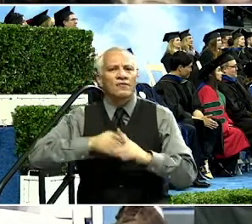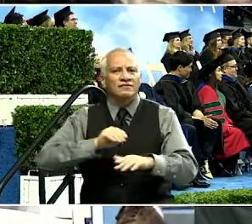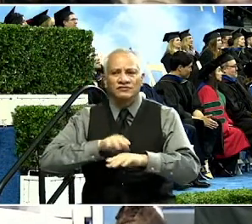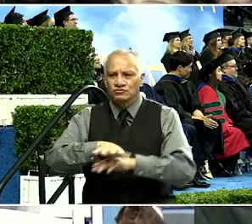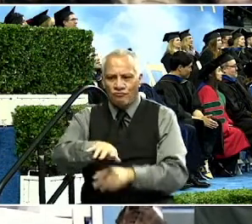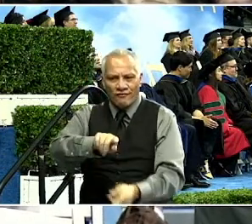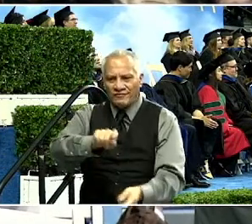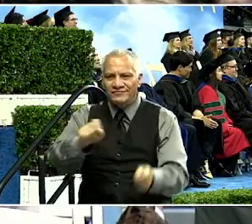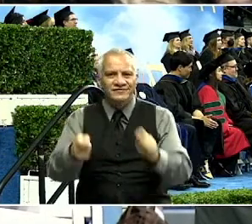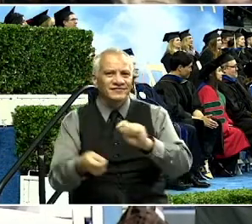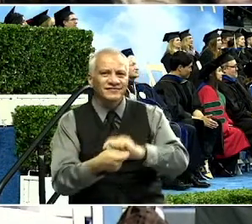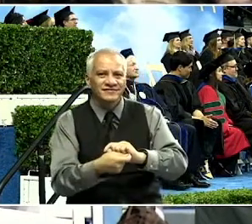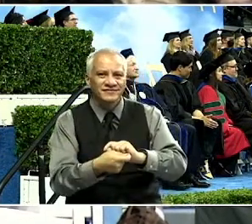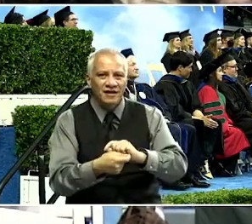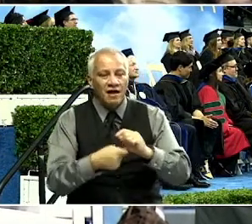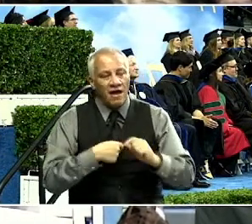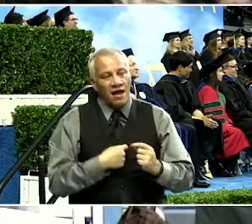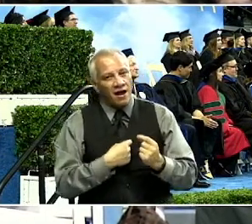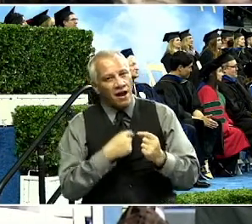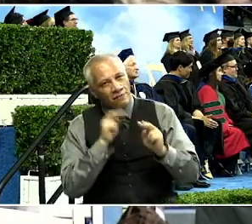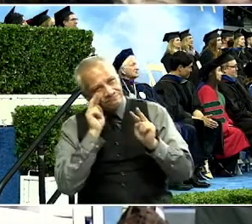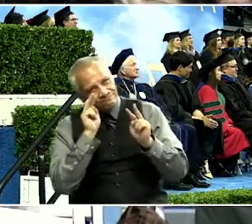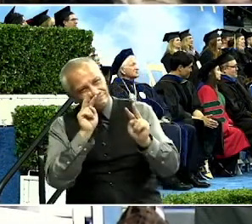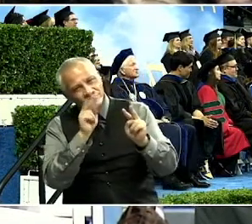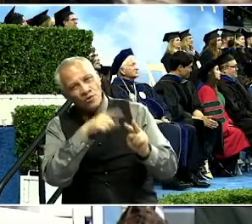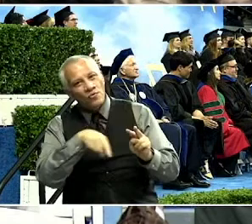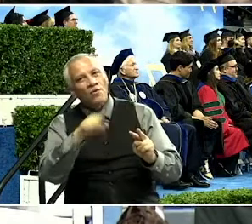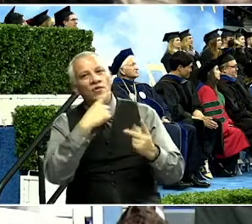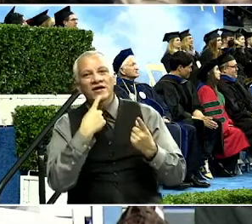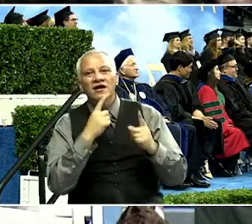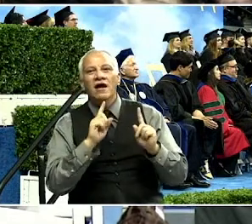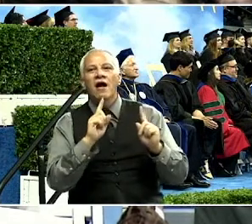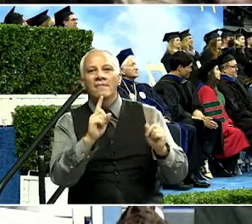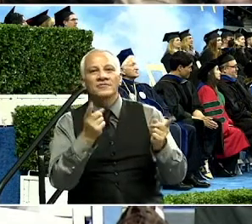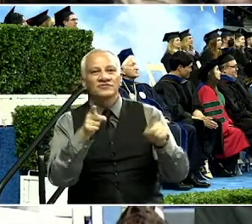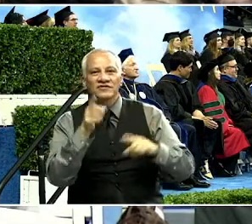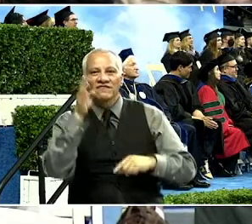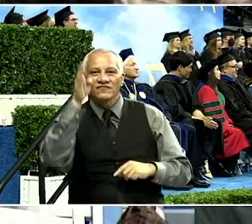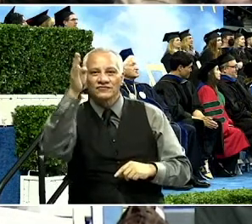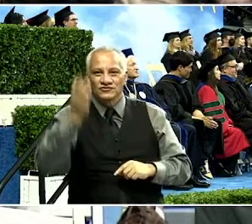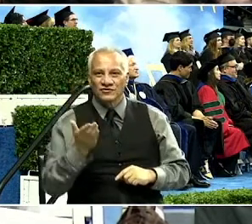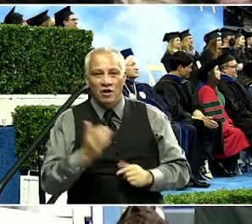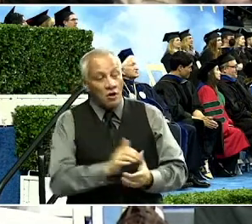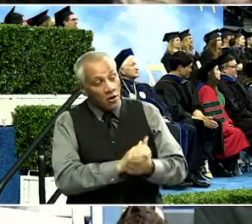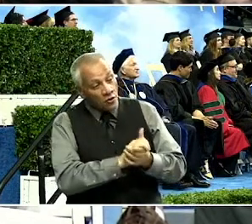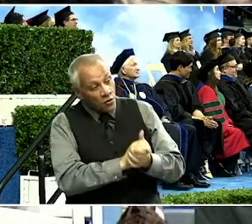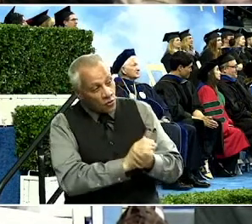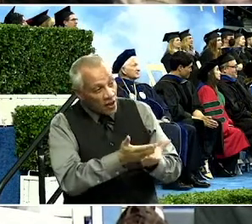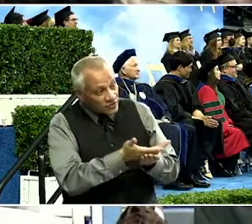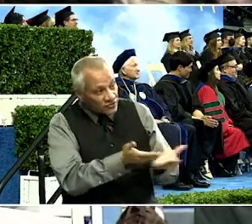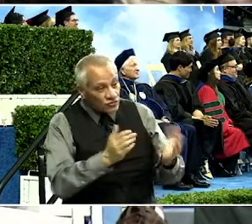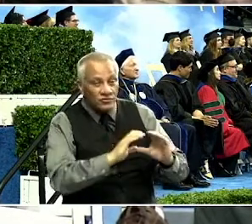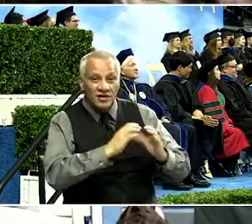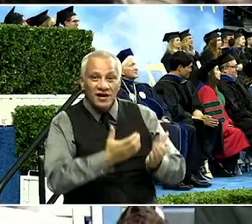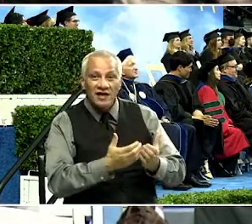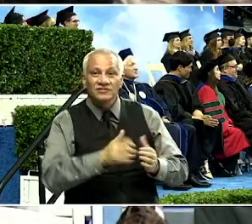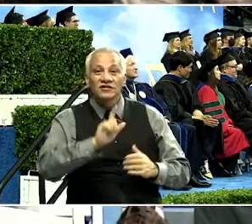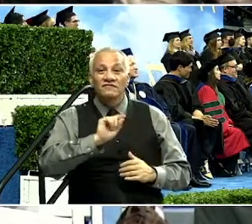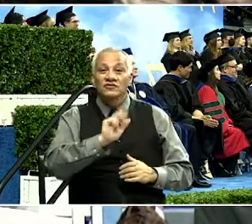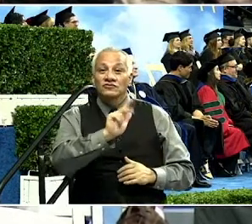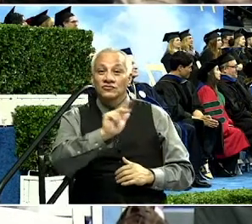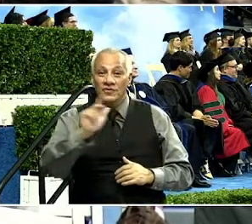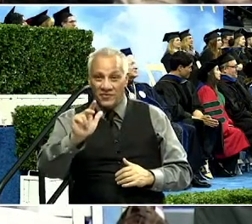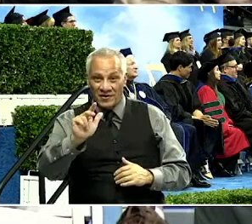change, and I cannot wait to see what we are able to accomplish in the future. Congratulations to the class of